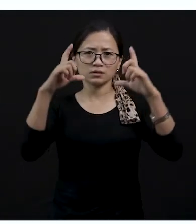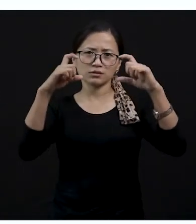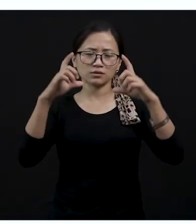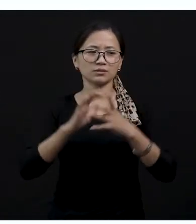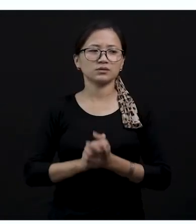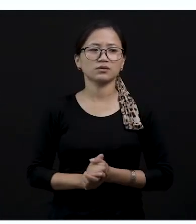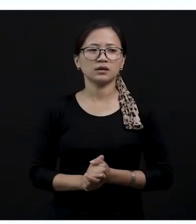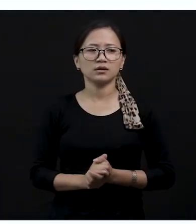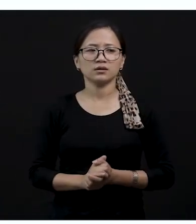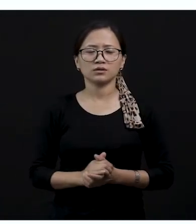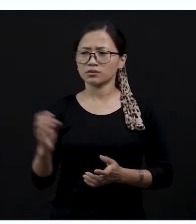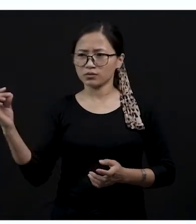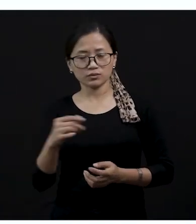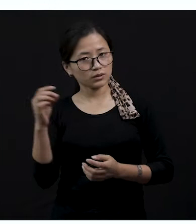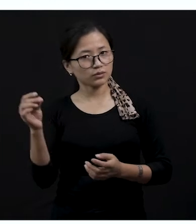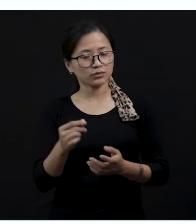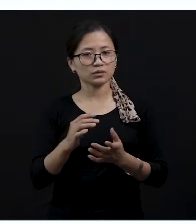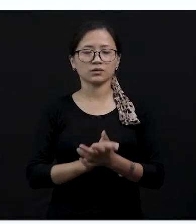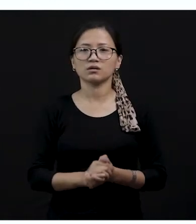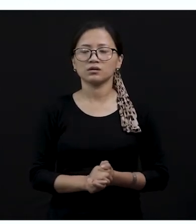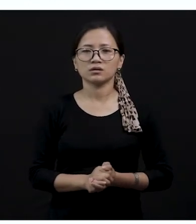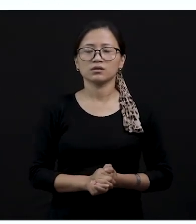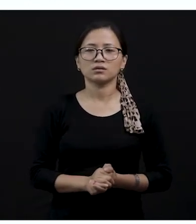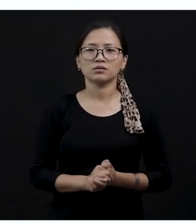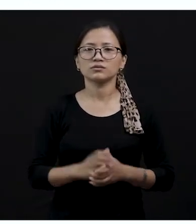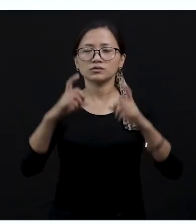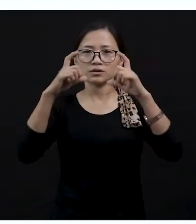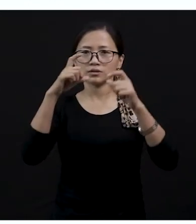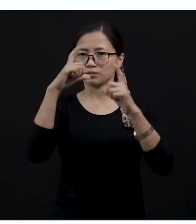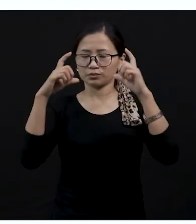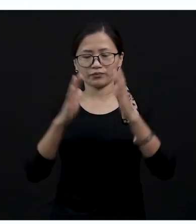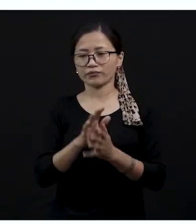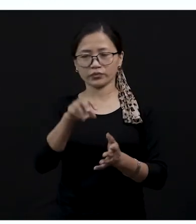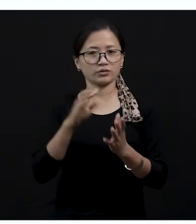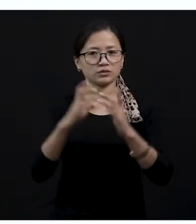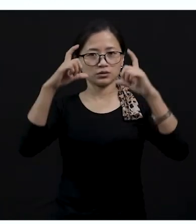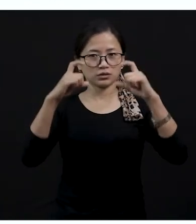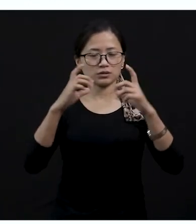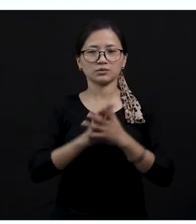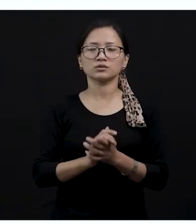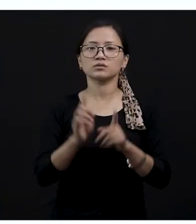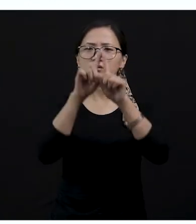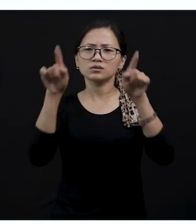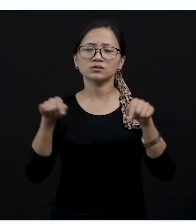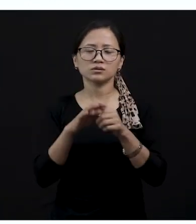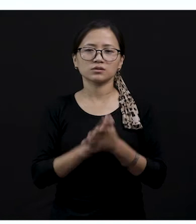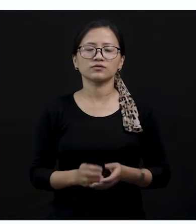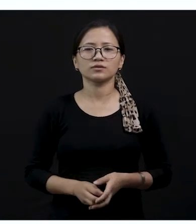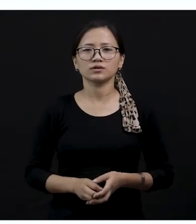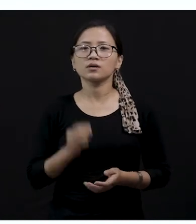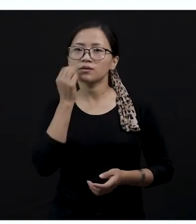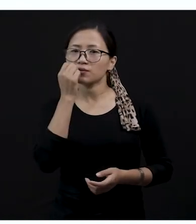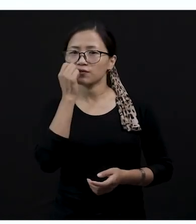oh quick. So Timothy is asking for the camera to take a picture of Daddy, okay? So he asks for the camera, give me the